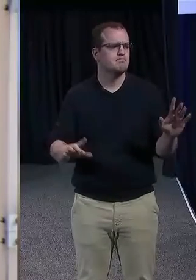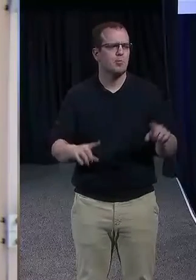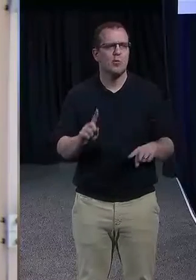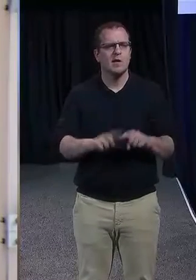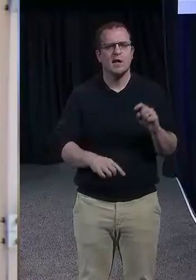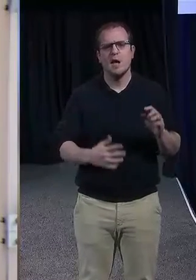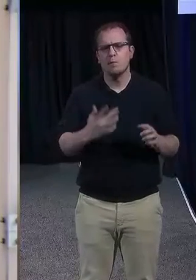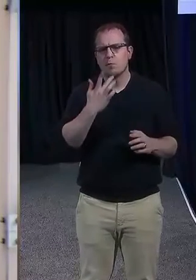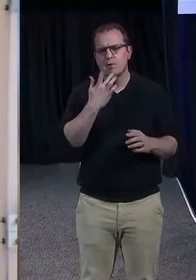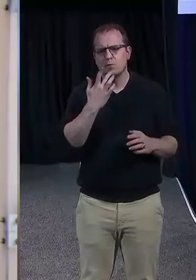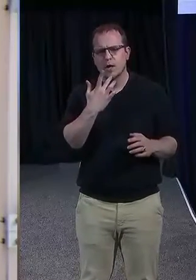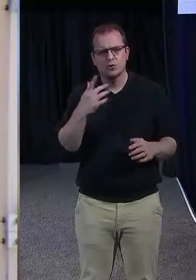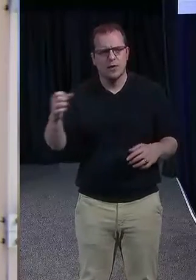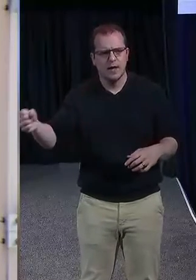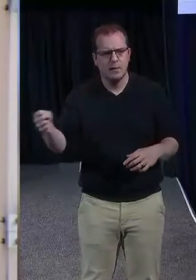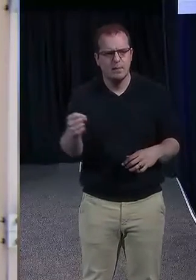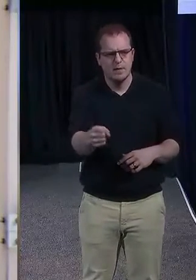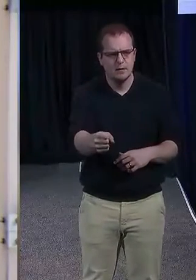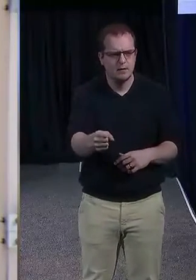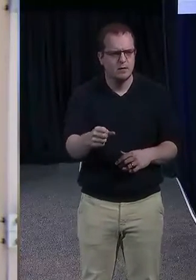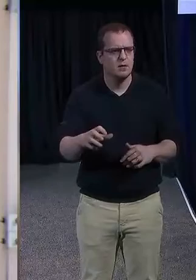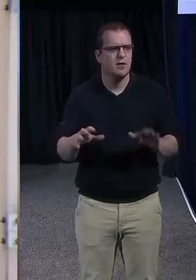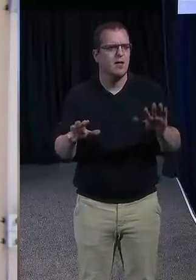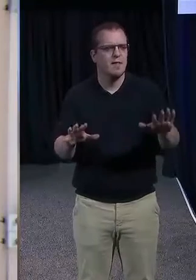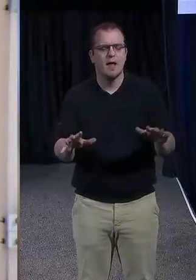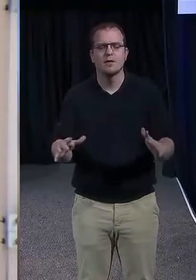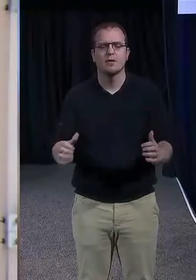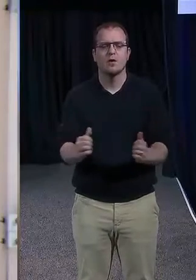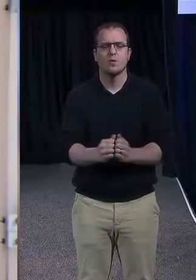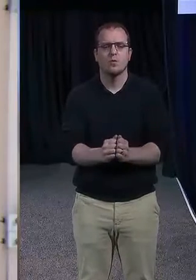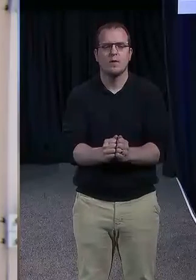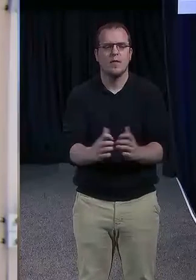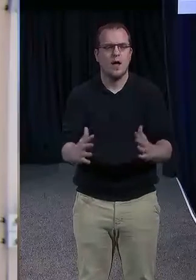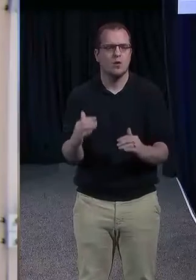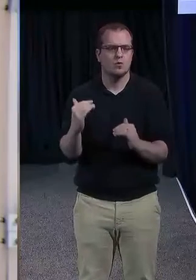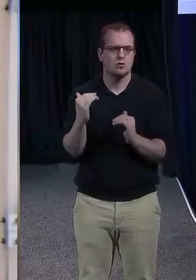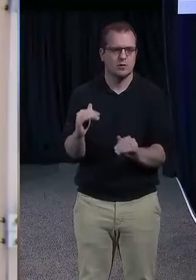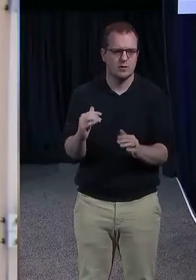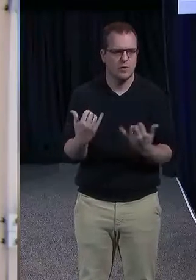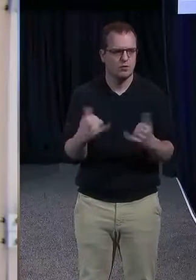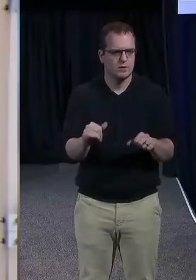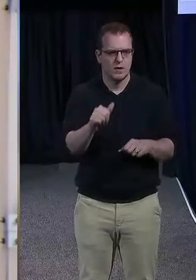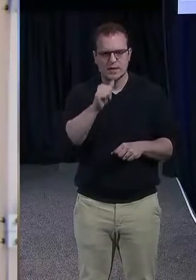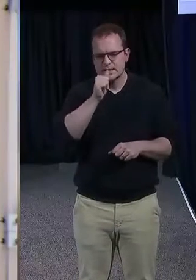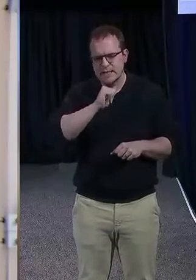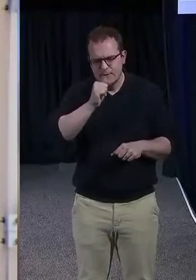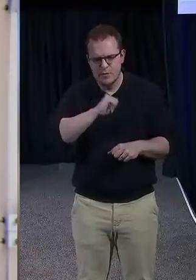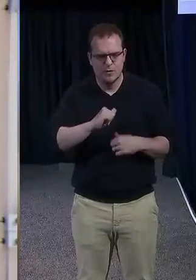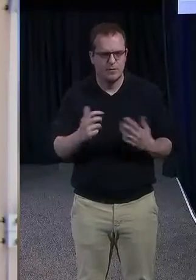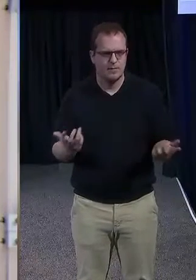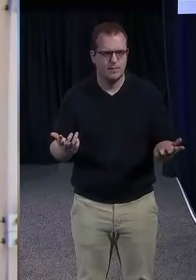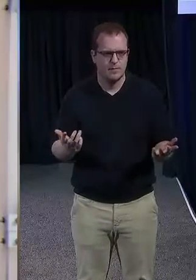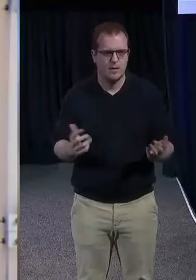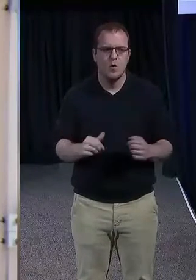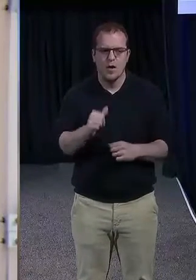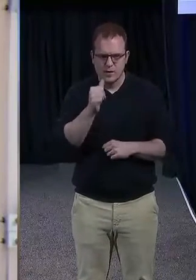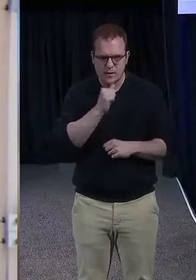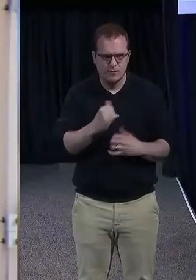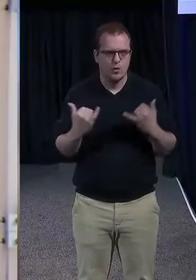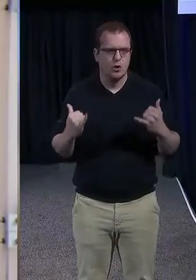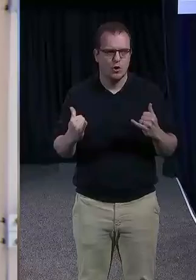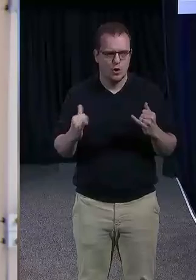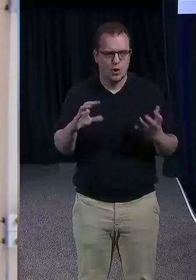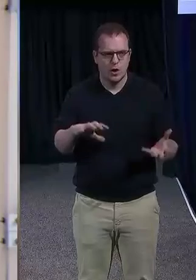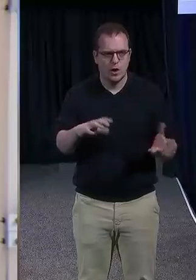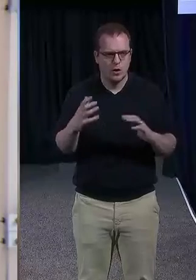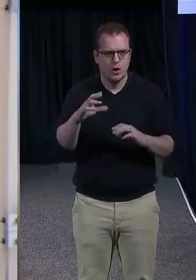admit? This is without any restriction. We are suffering from a crisis.